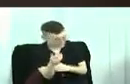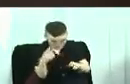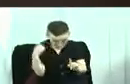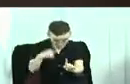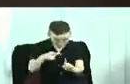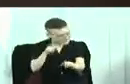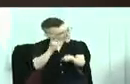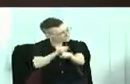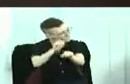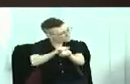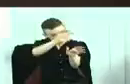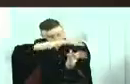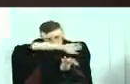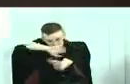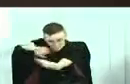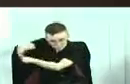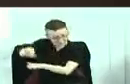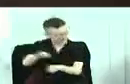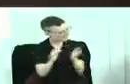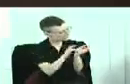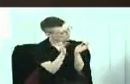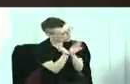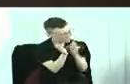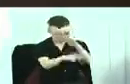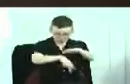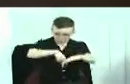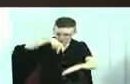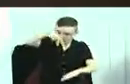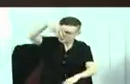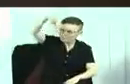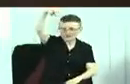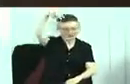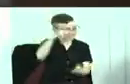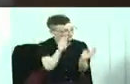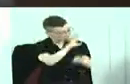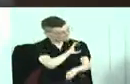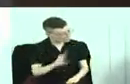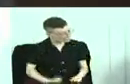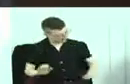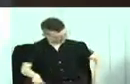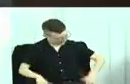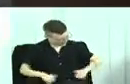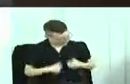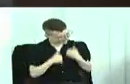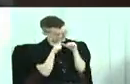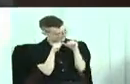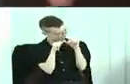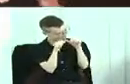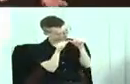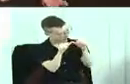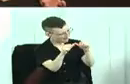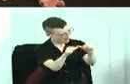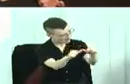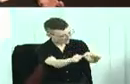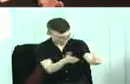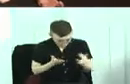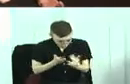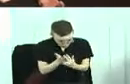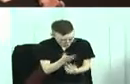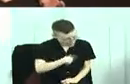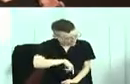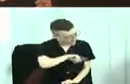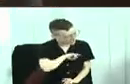about Jesus who's been resurrected, about Christ who lives on in us and through us once more.